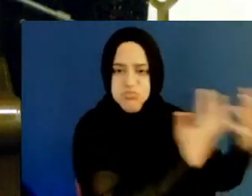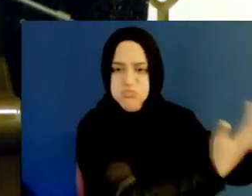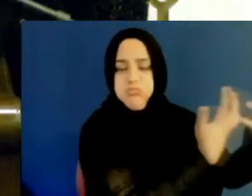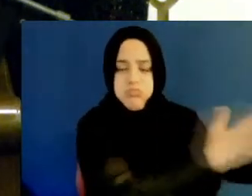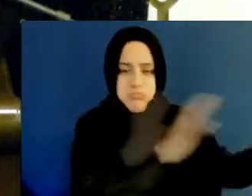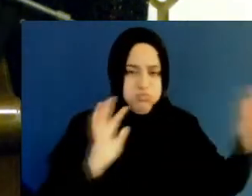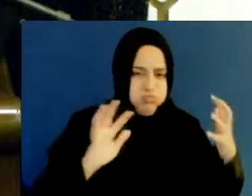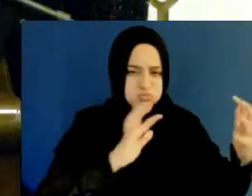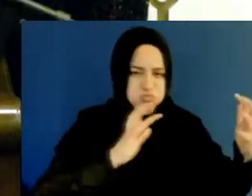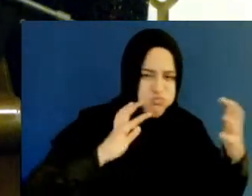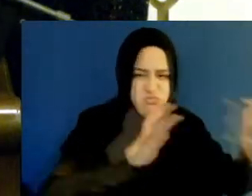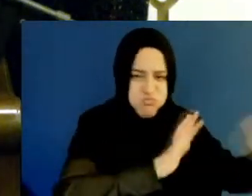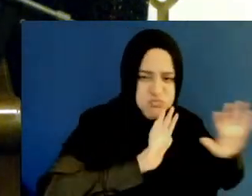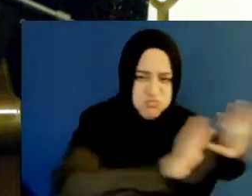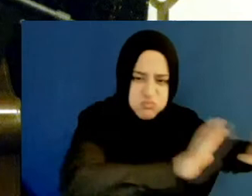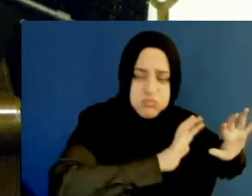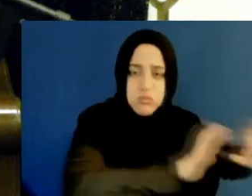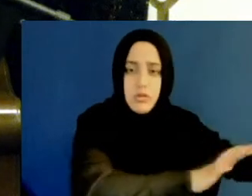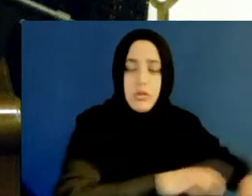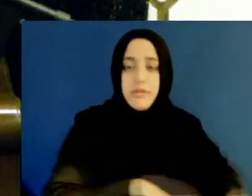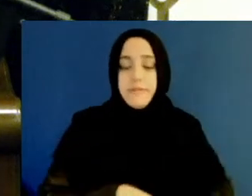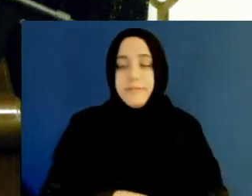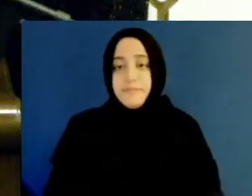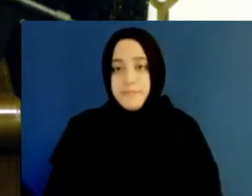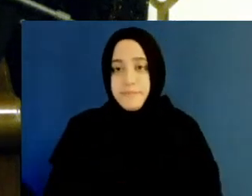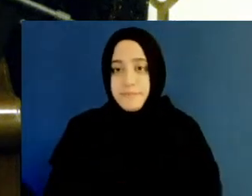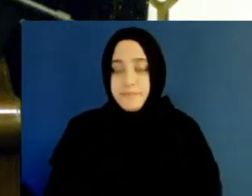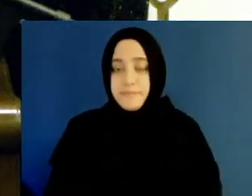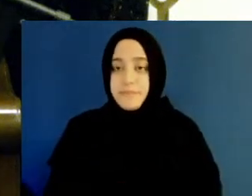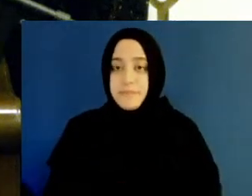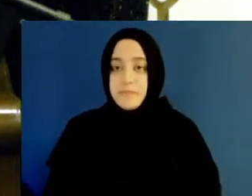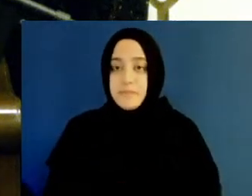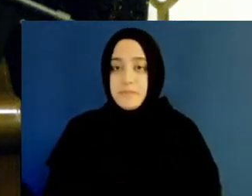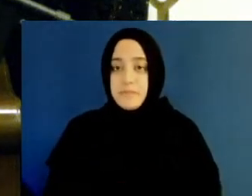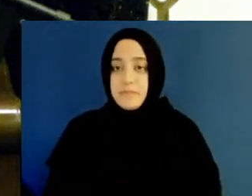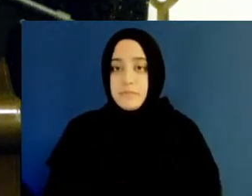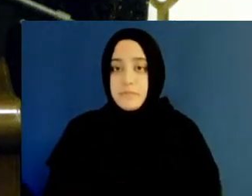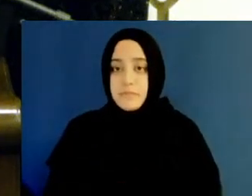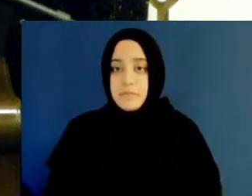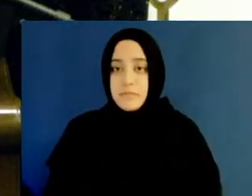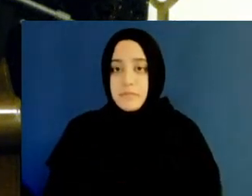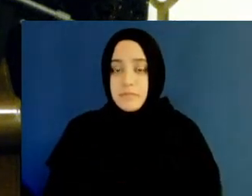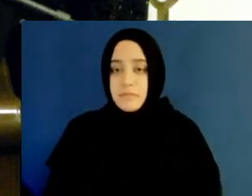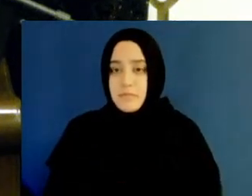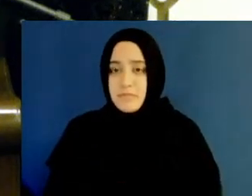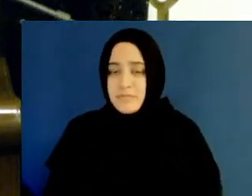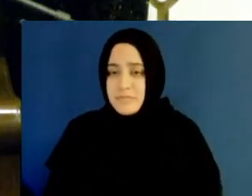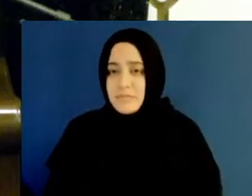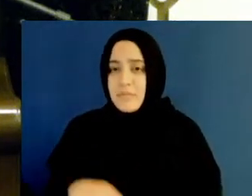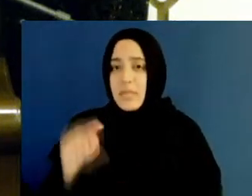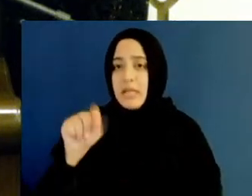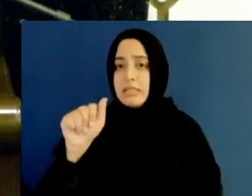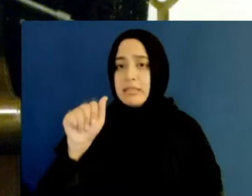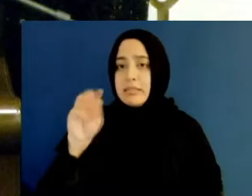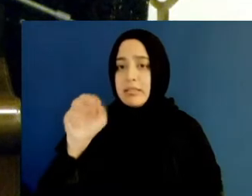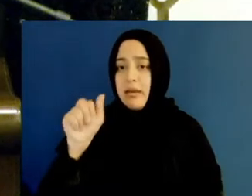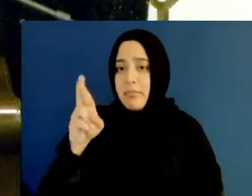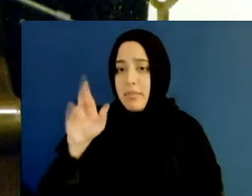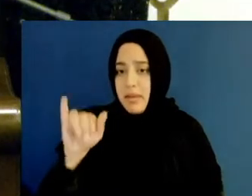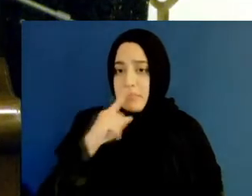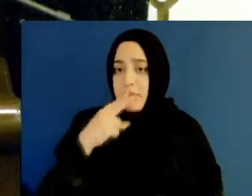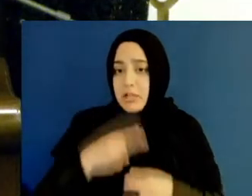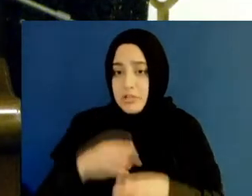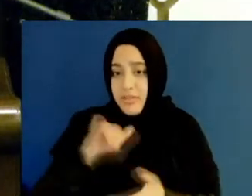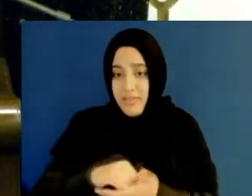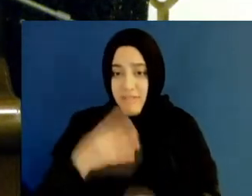don't lose track of our main thought. You have within the Makatil, in fact, At-Tabari mentions this. These four soldiers who were